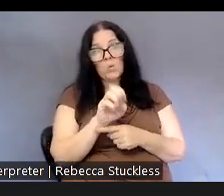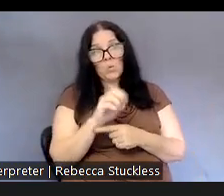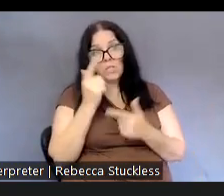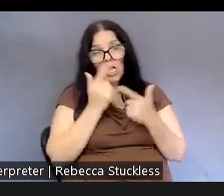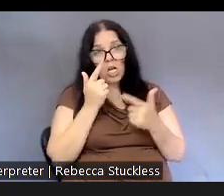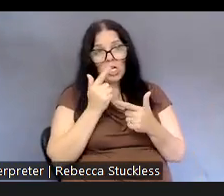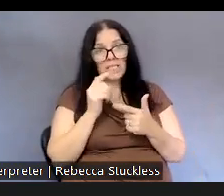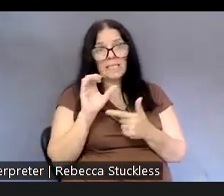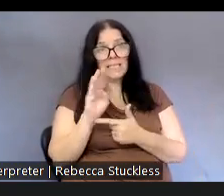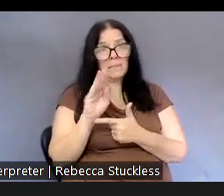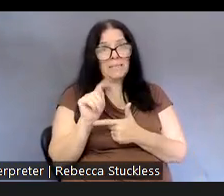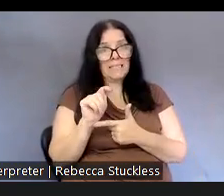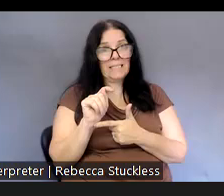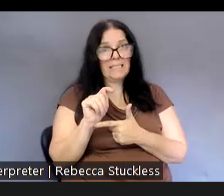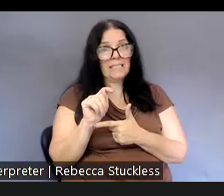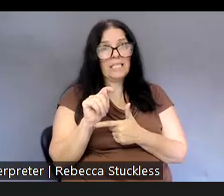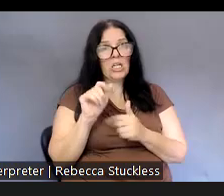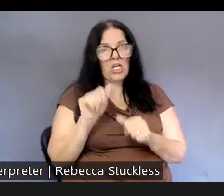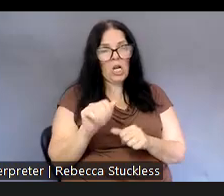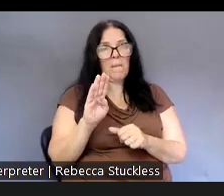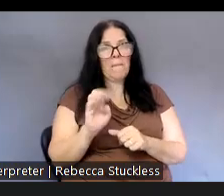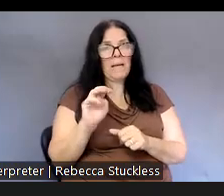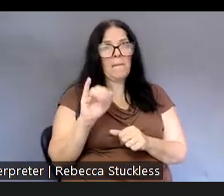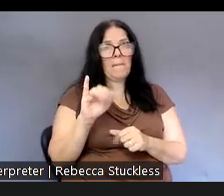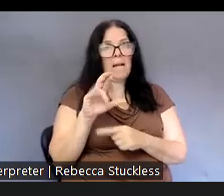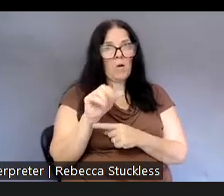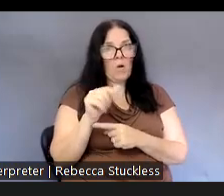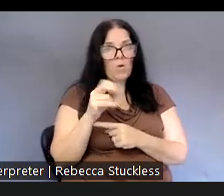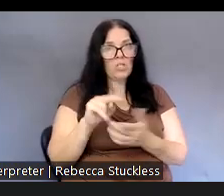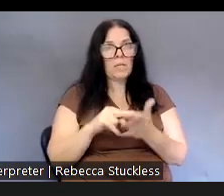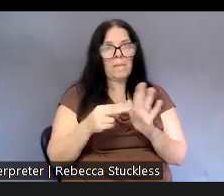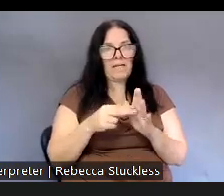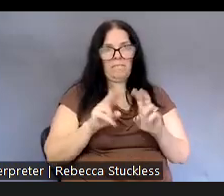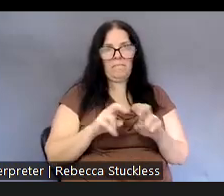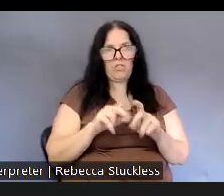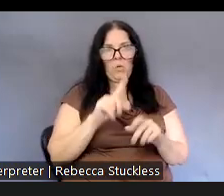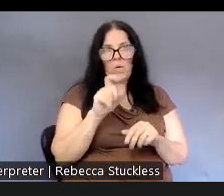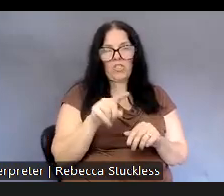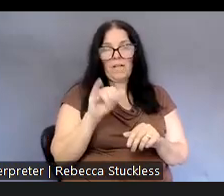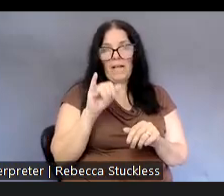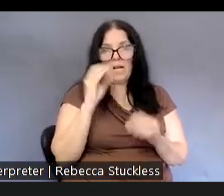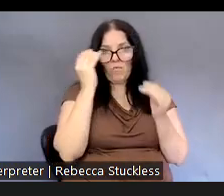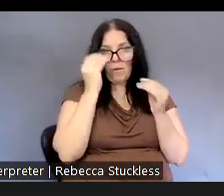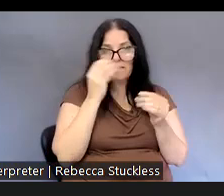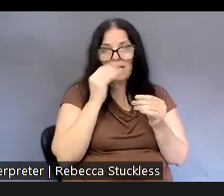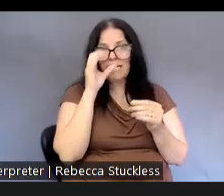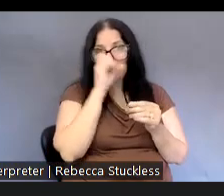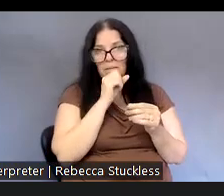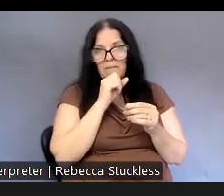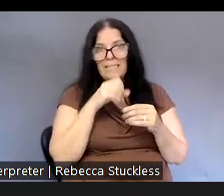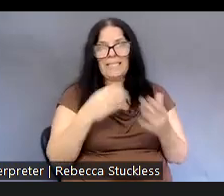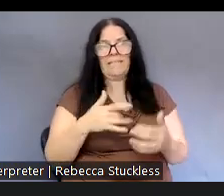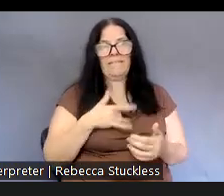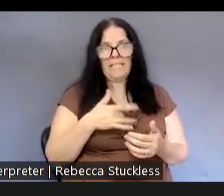viewed as a microaggression because it requires questioning the premises and assumptions that give rise to feelings.